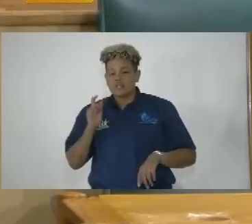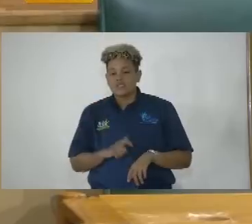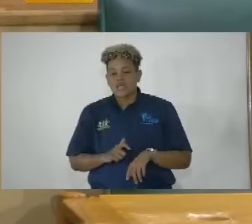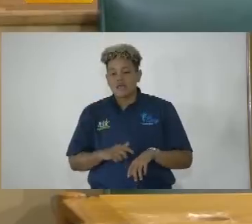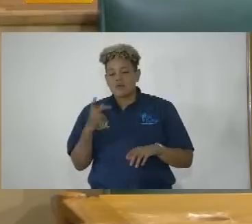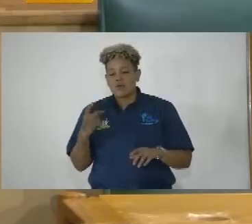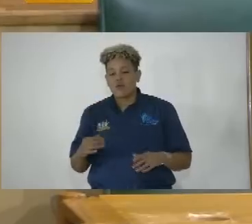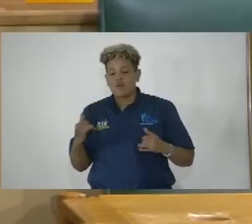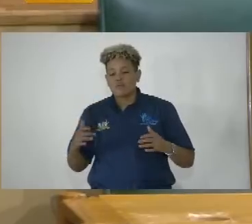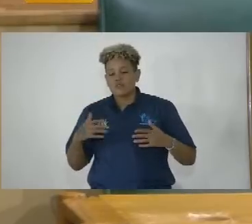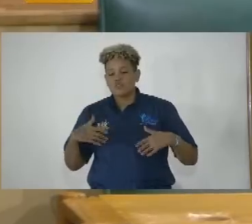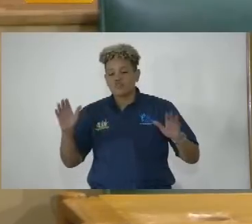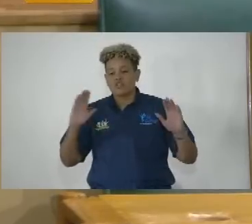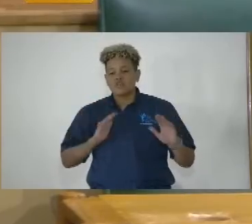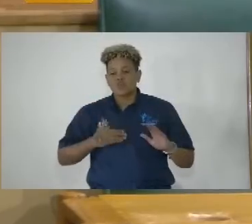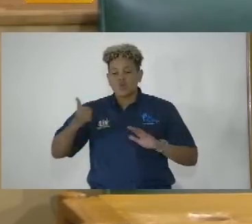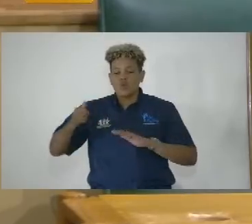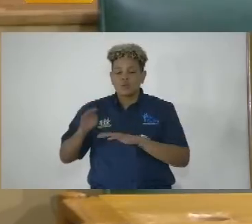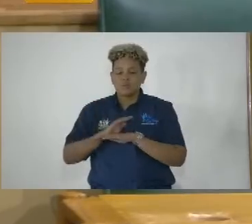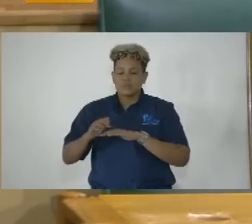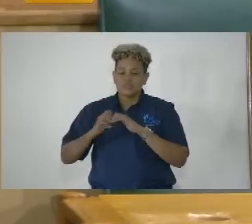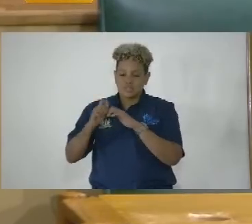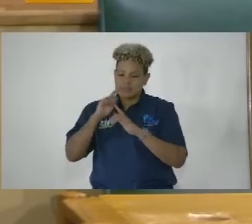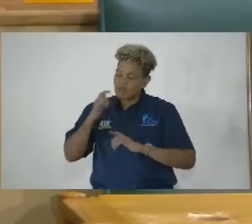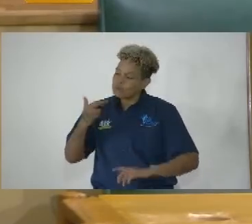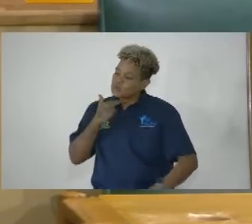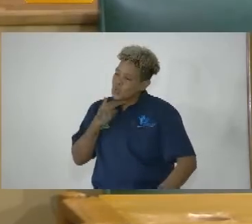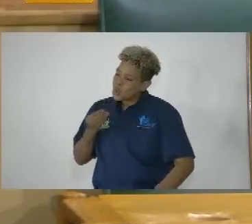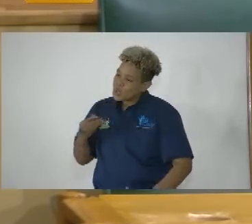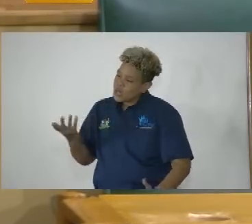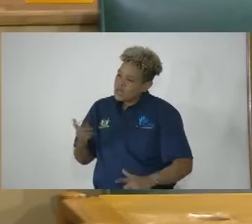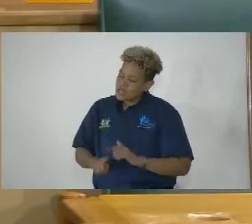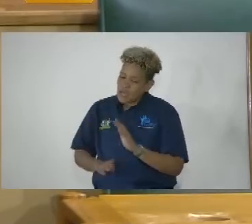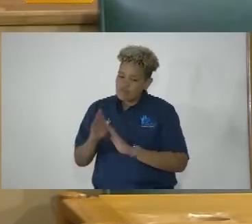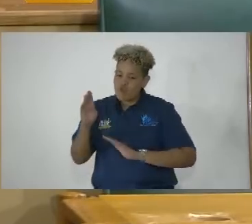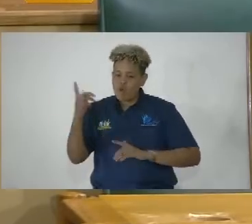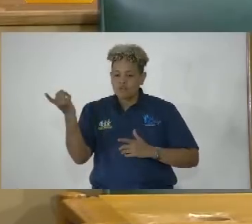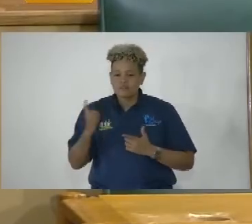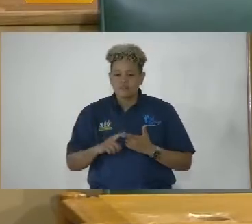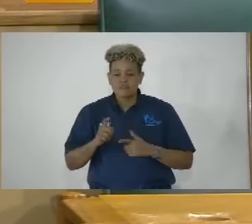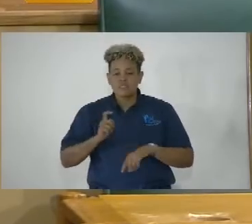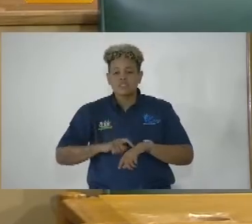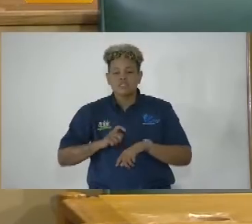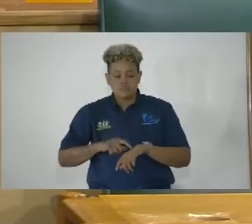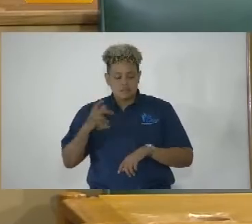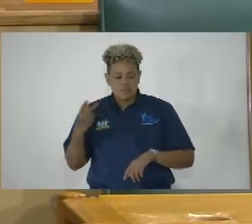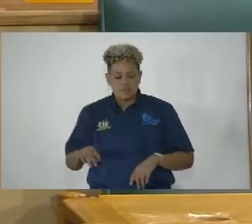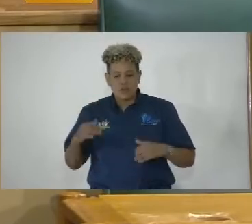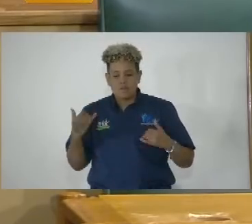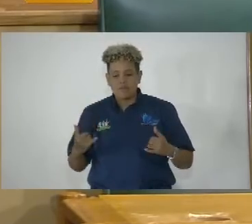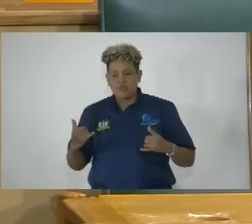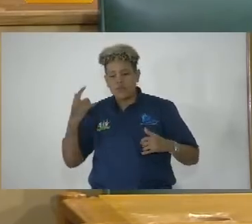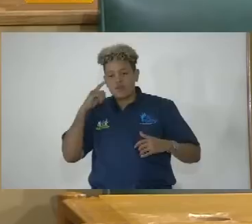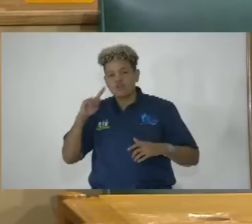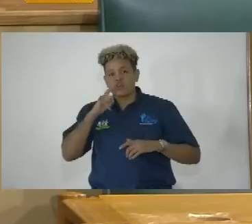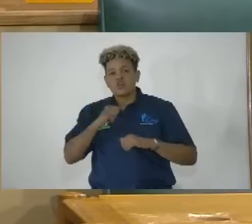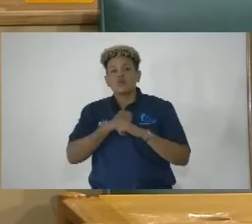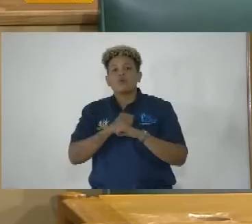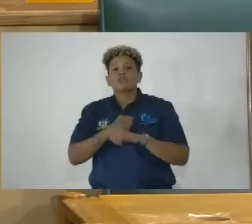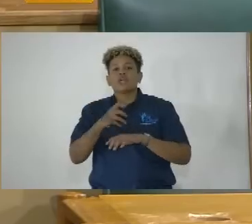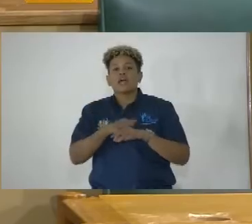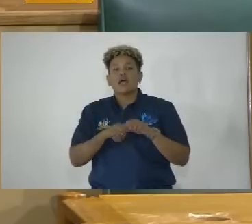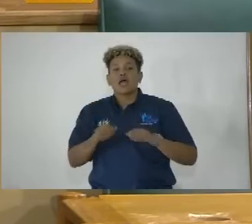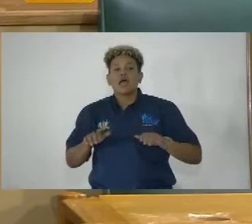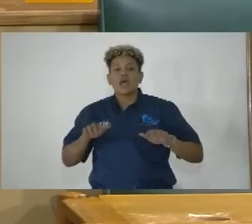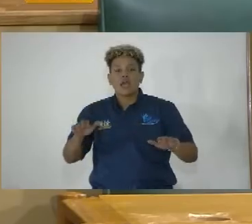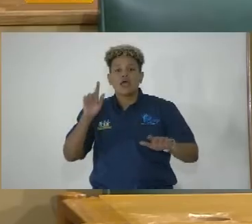now to release our entrepreneurs from stifling bureaucracy. Time come now to protect the hard-won